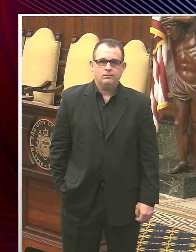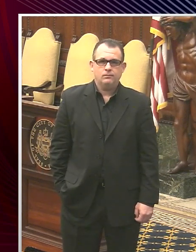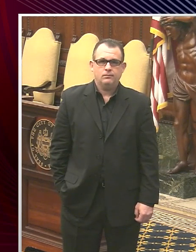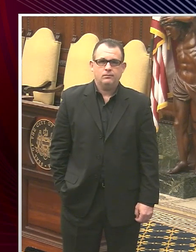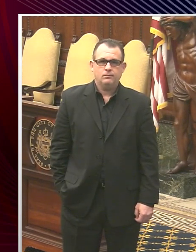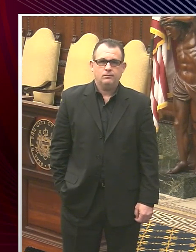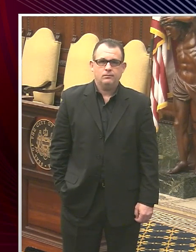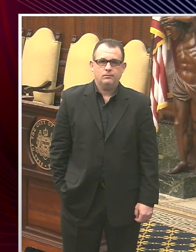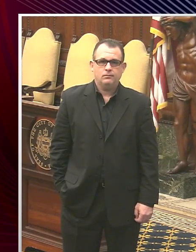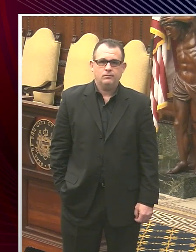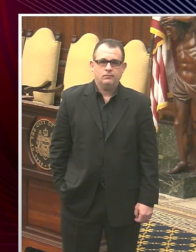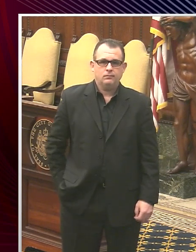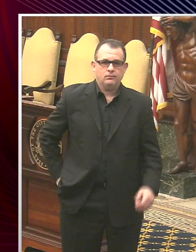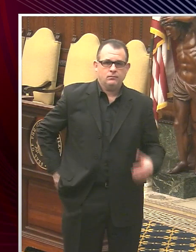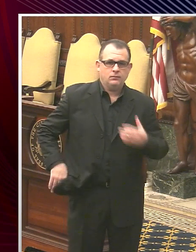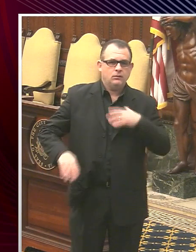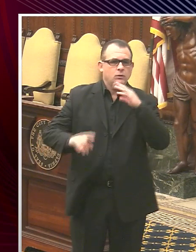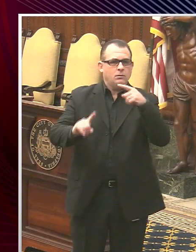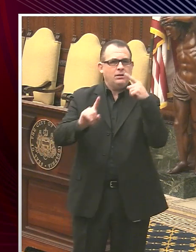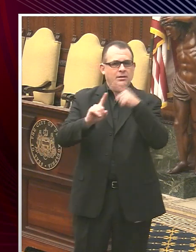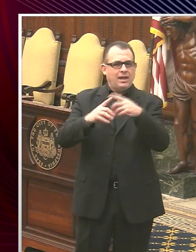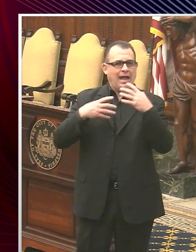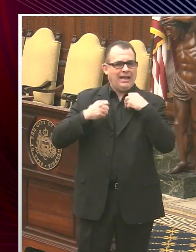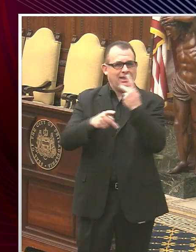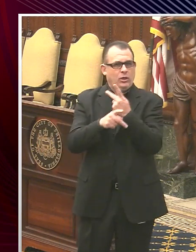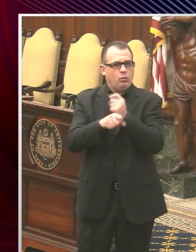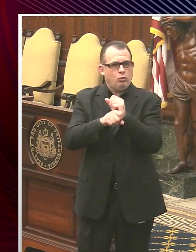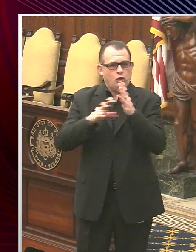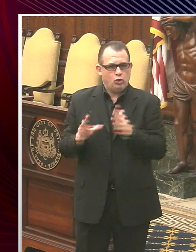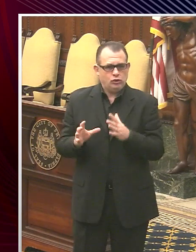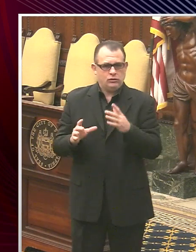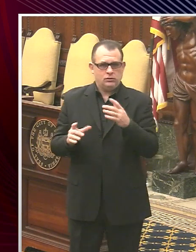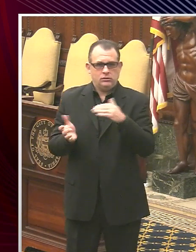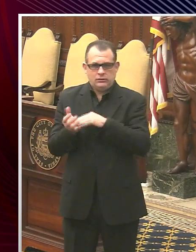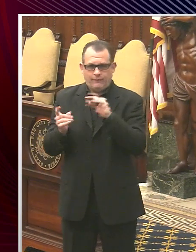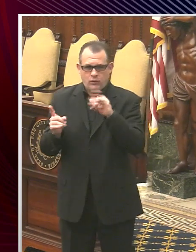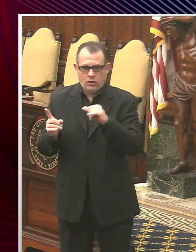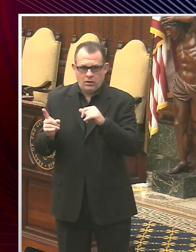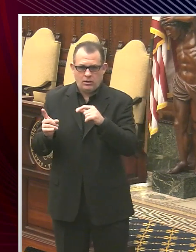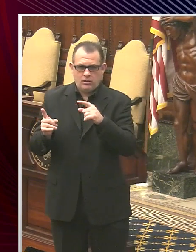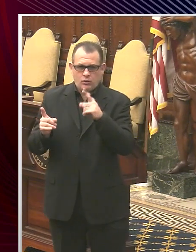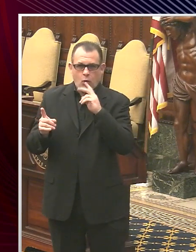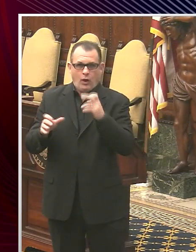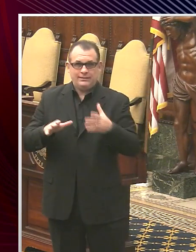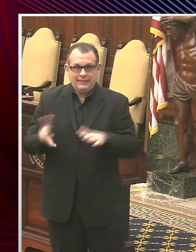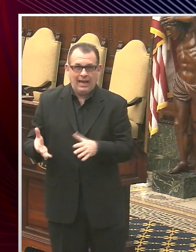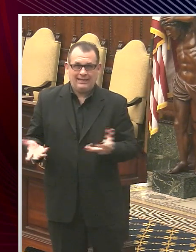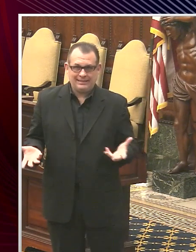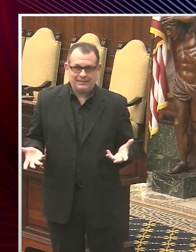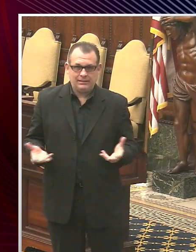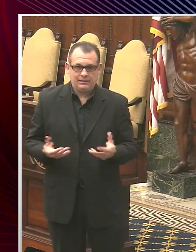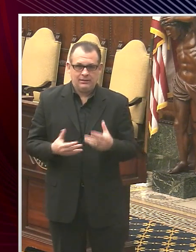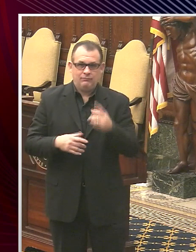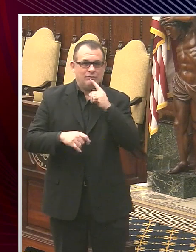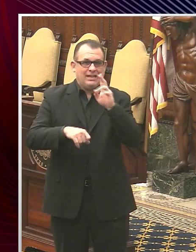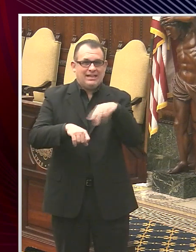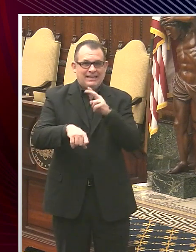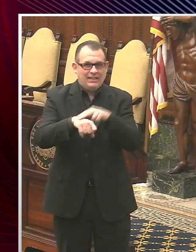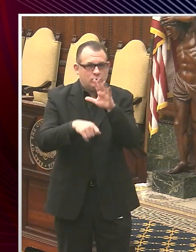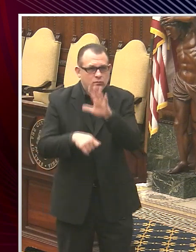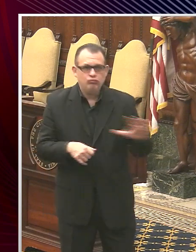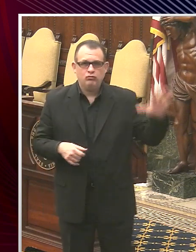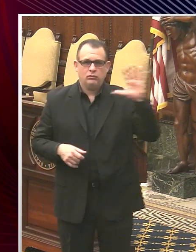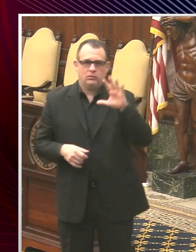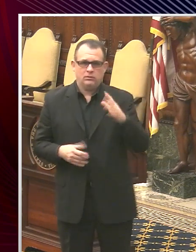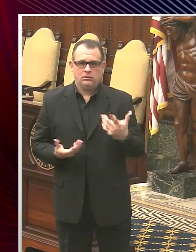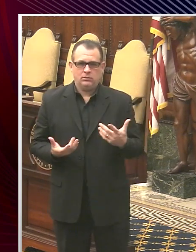I'm referring specifically to healthcare workers, Dr. Farley, that are dying at twice the rate nationally speaking, and there's a study that has been